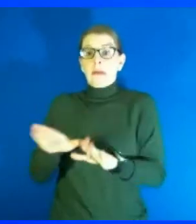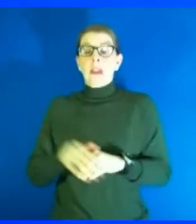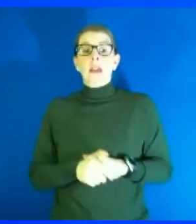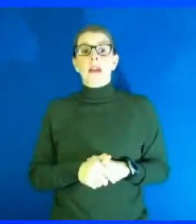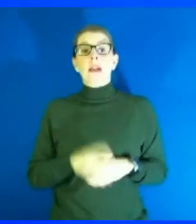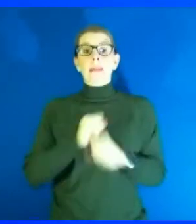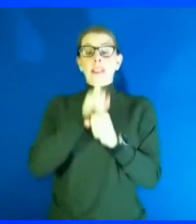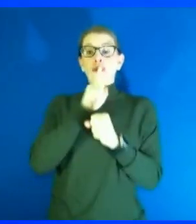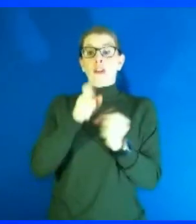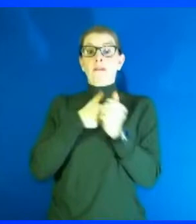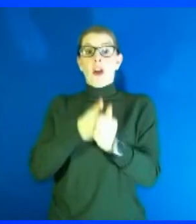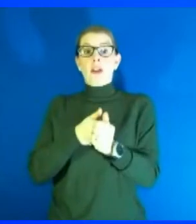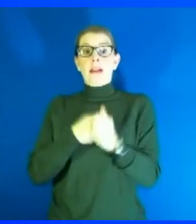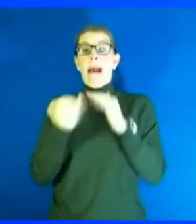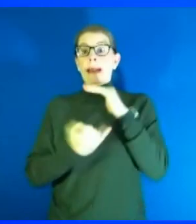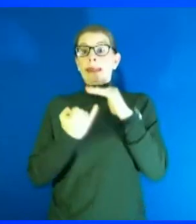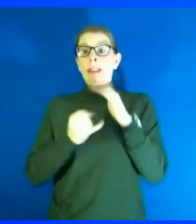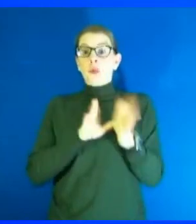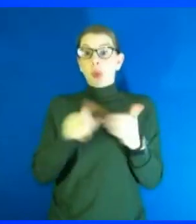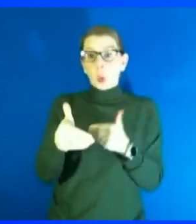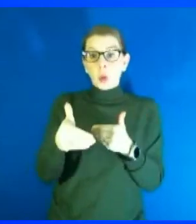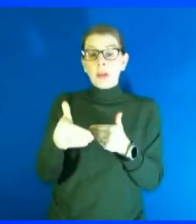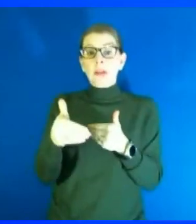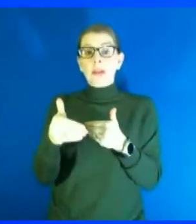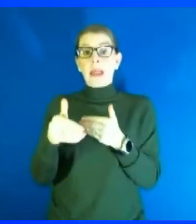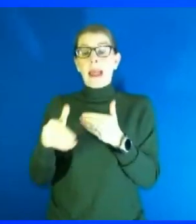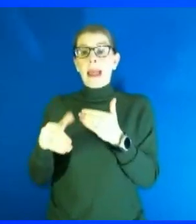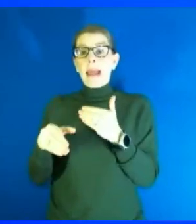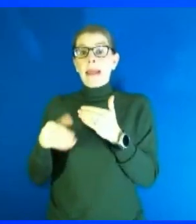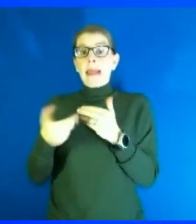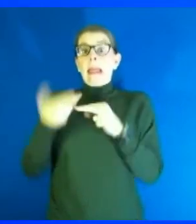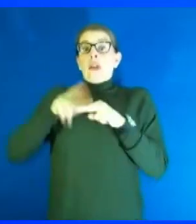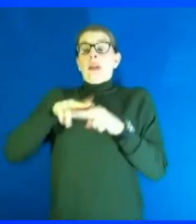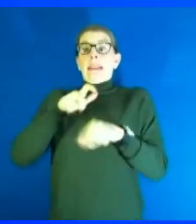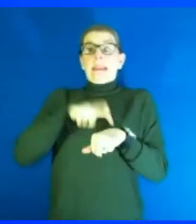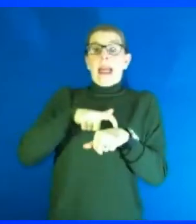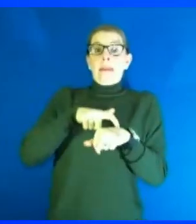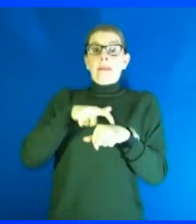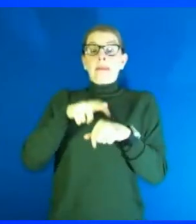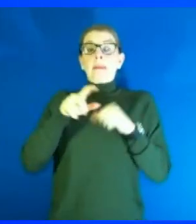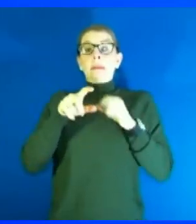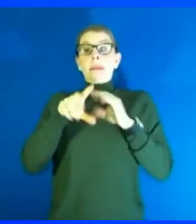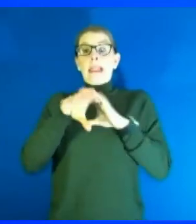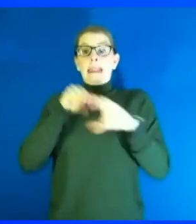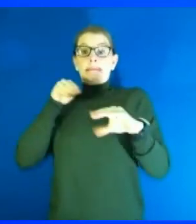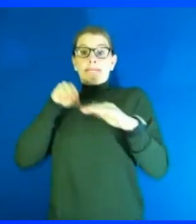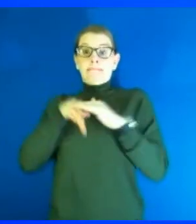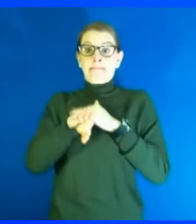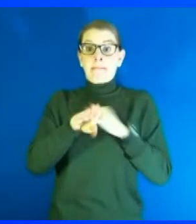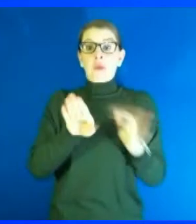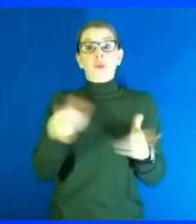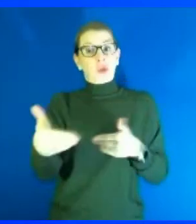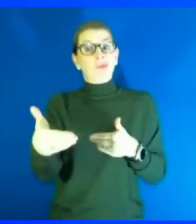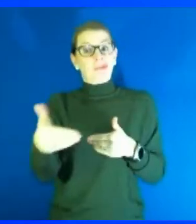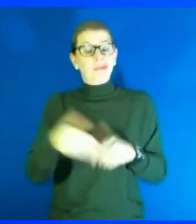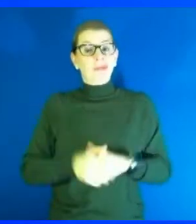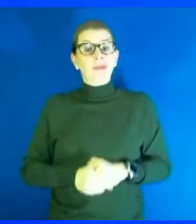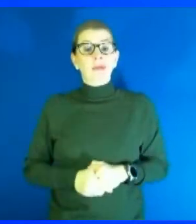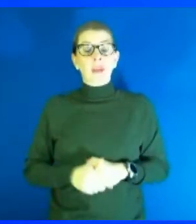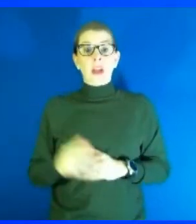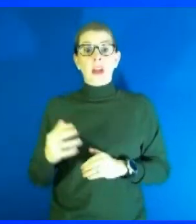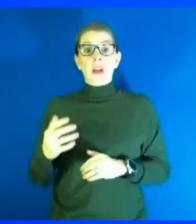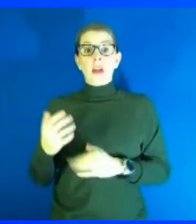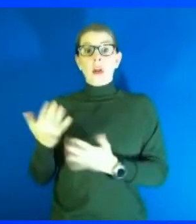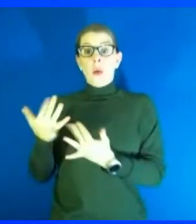you follow isolation rules, and that can increase the time it takes to get in and out of a room. So we have to wait for COVID testing